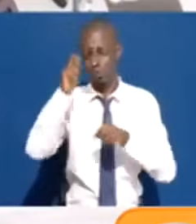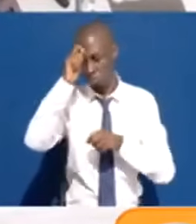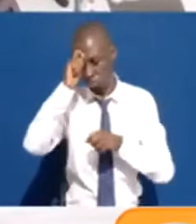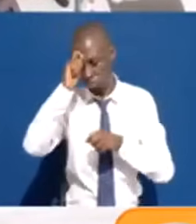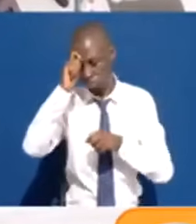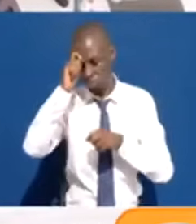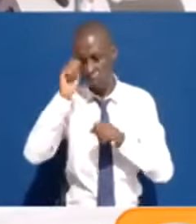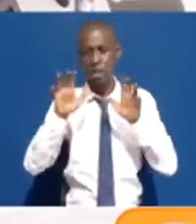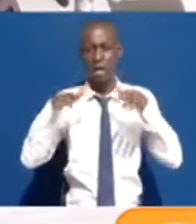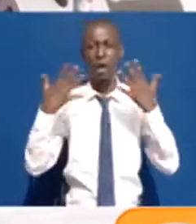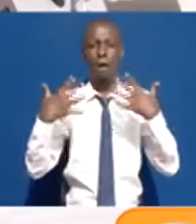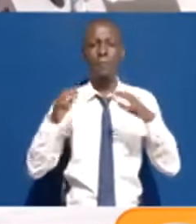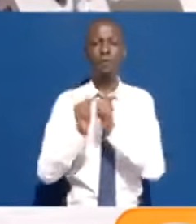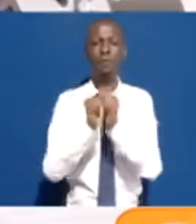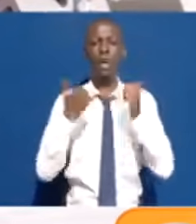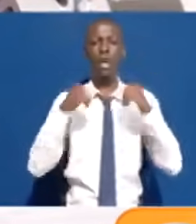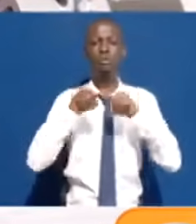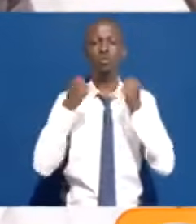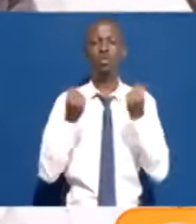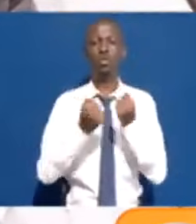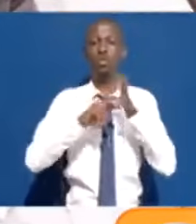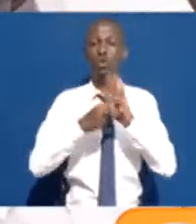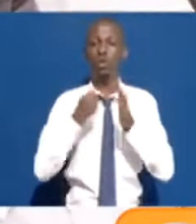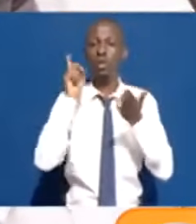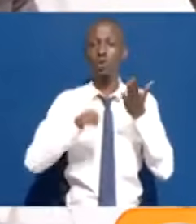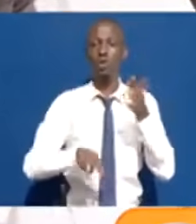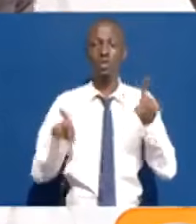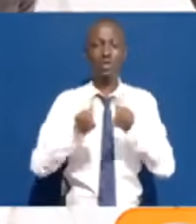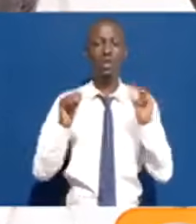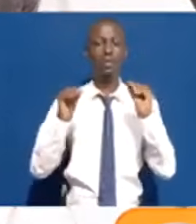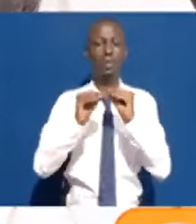with the people. He added, similar meetings will be taking